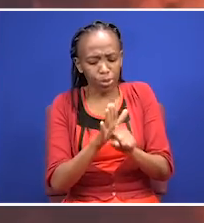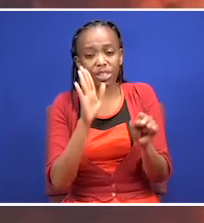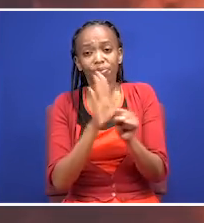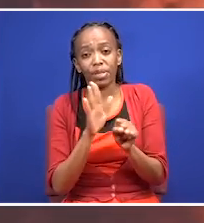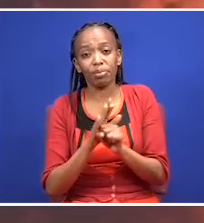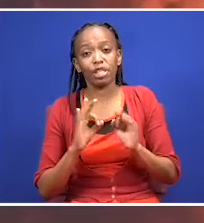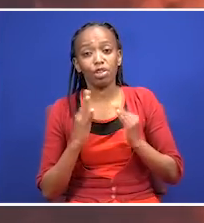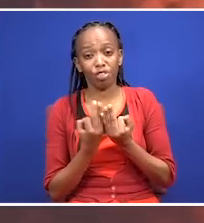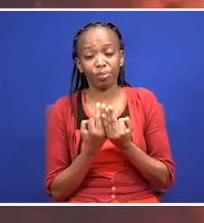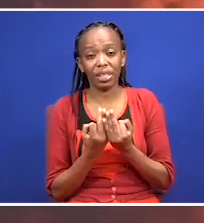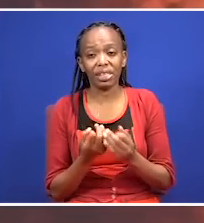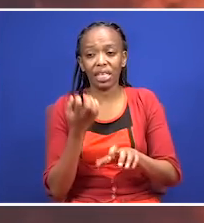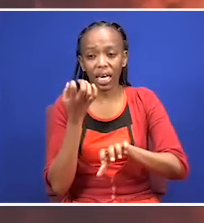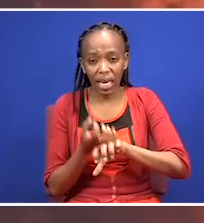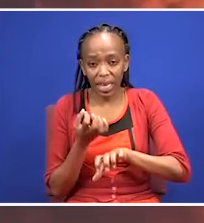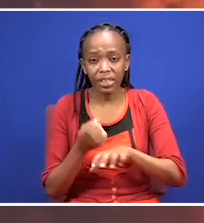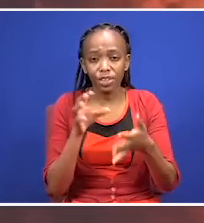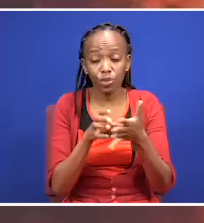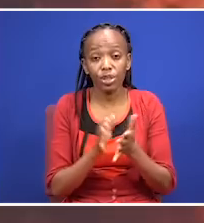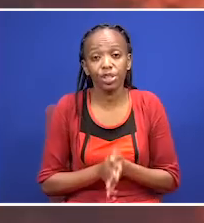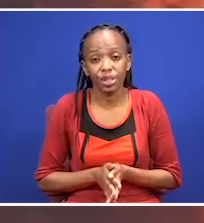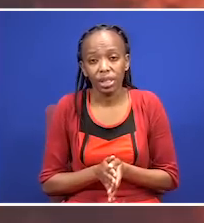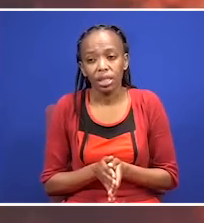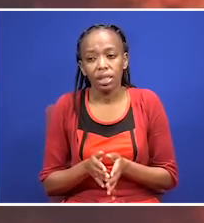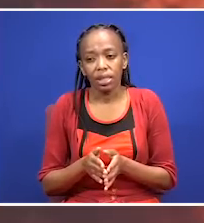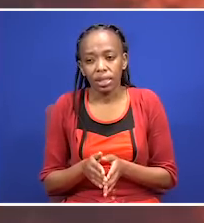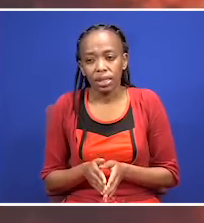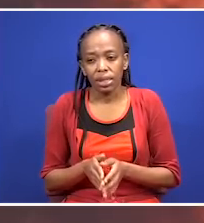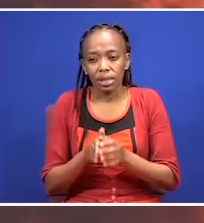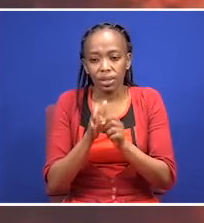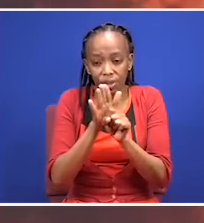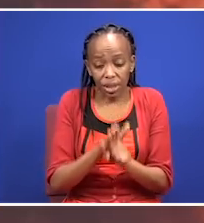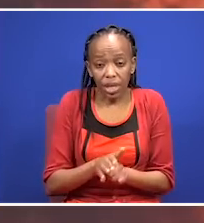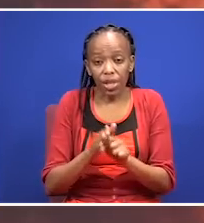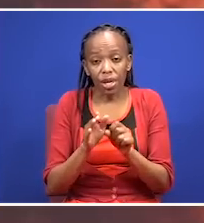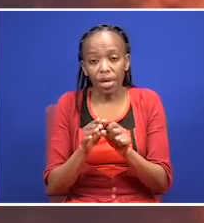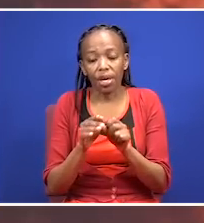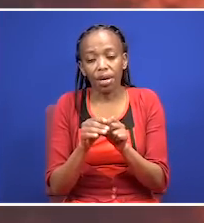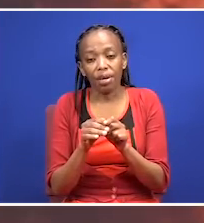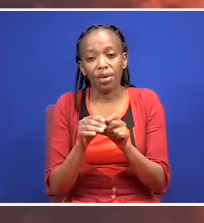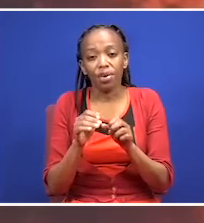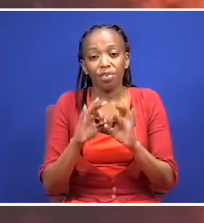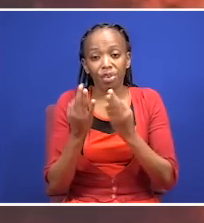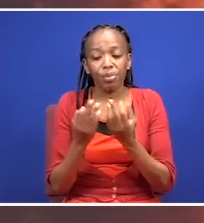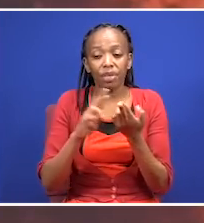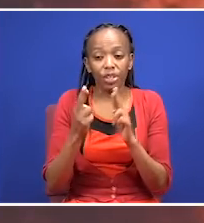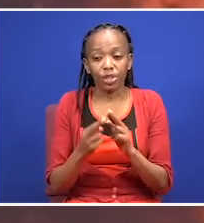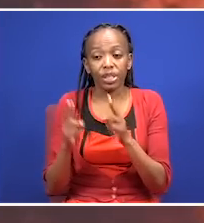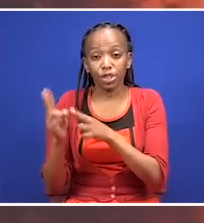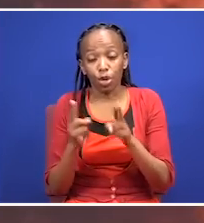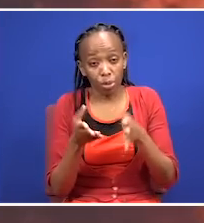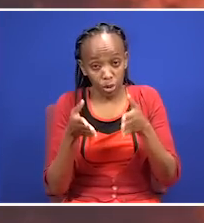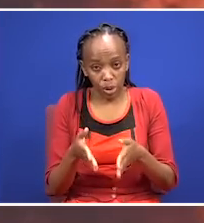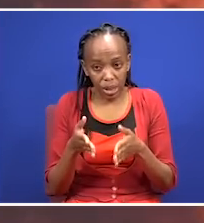families between the rock and a hard place strained the family relationships is a common occurrence in our